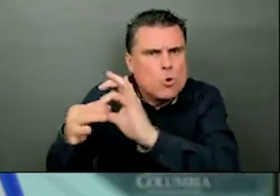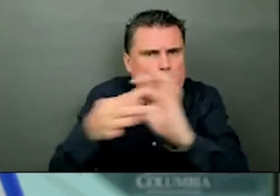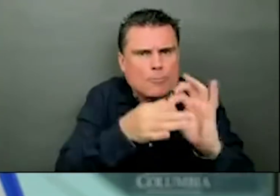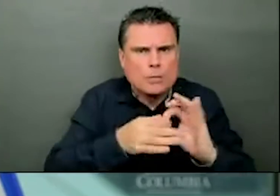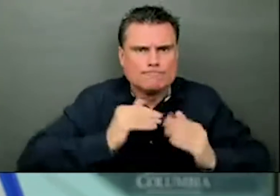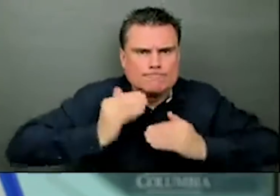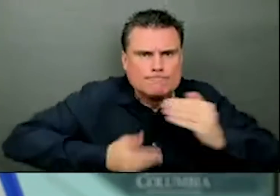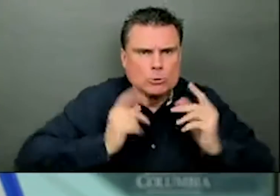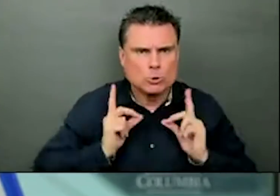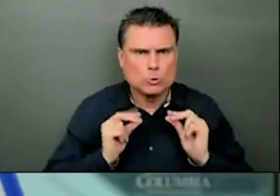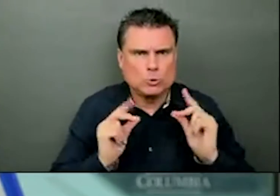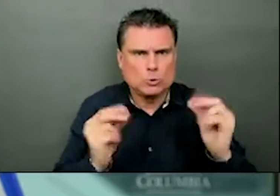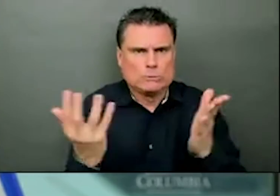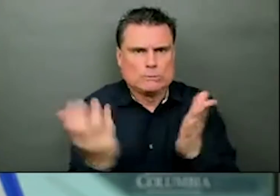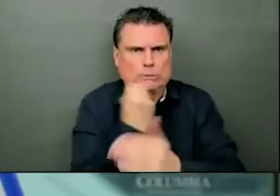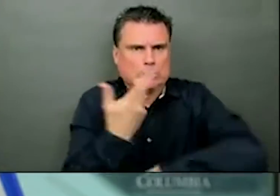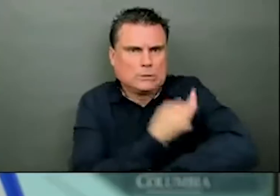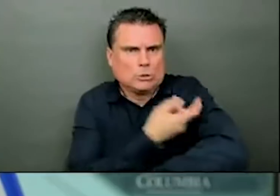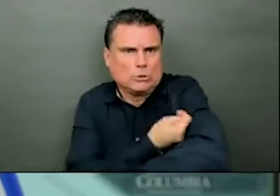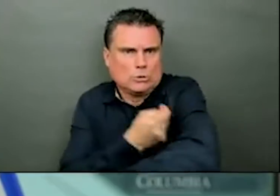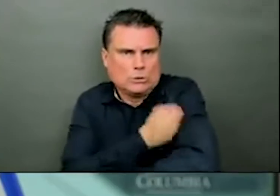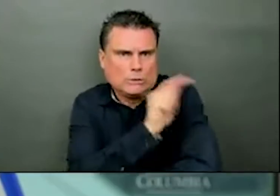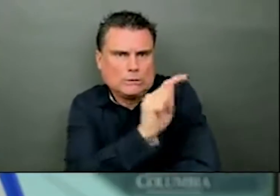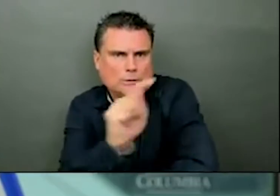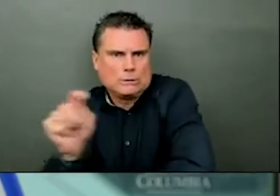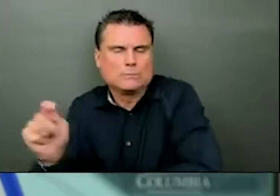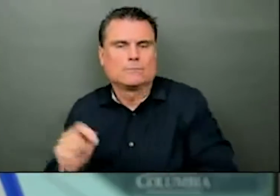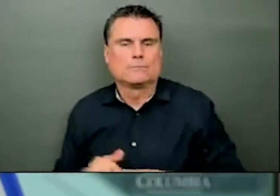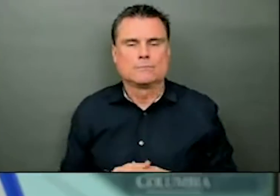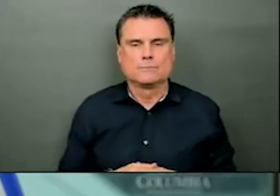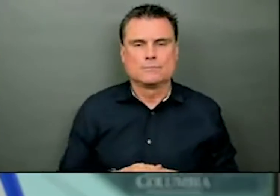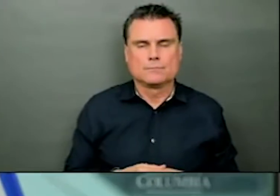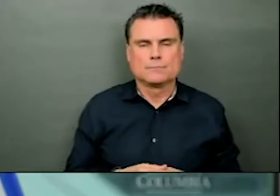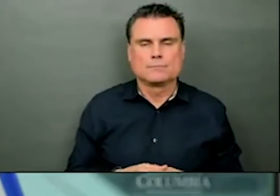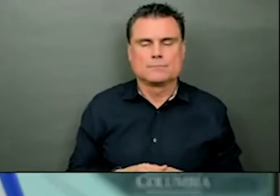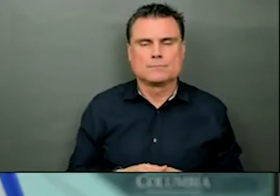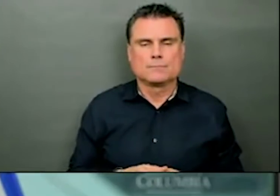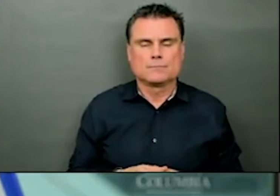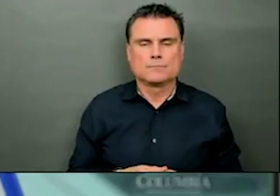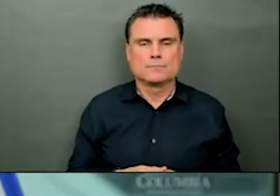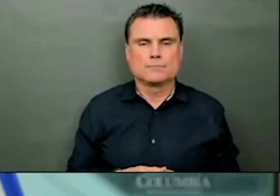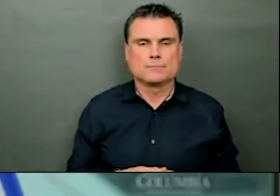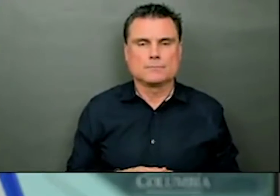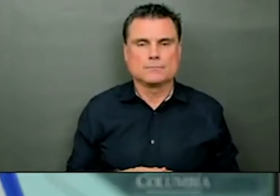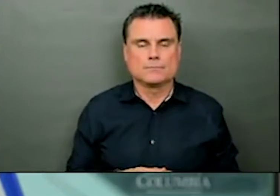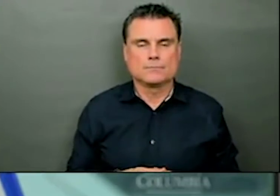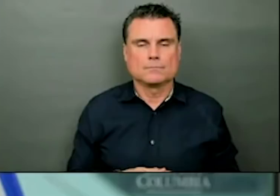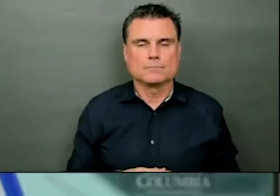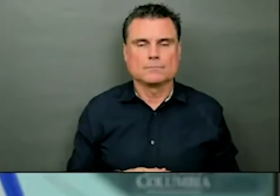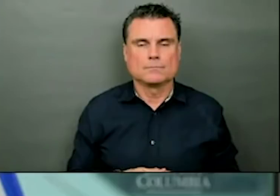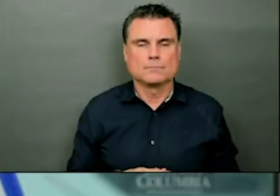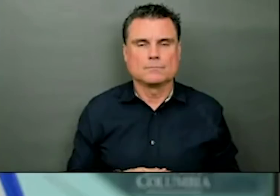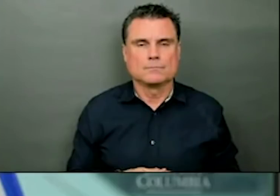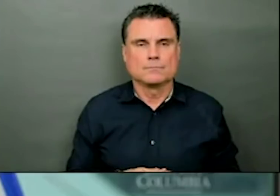is what's happening. So those are that gives you a sense of what to